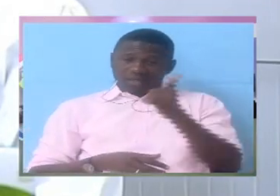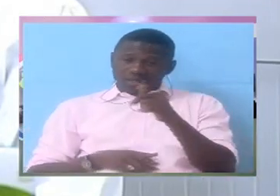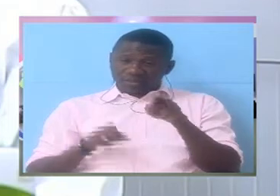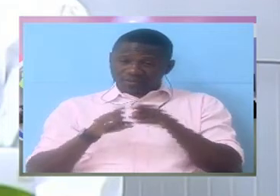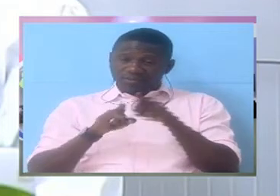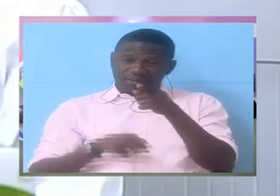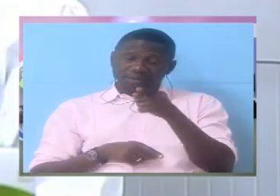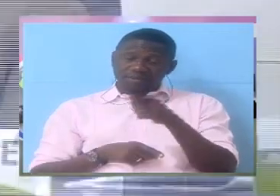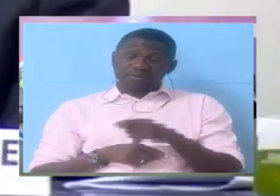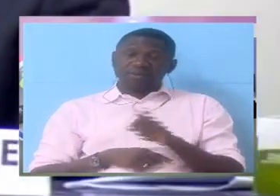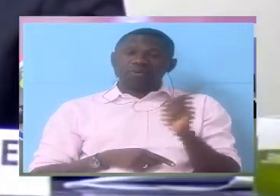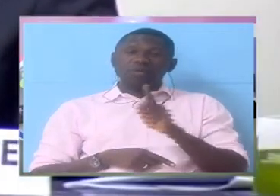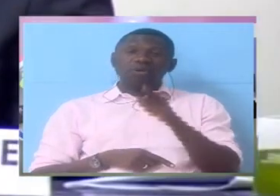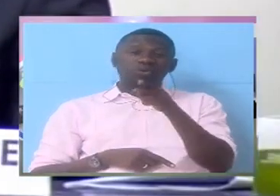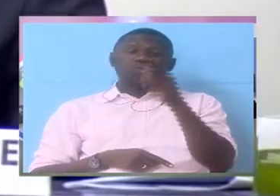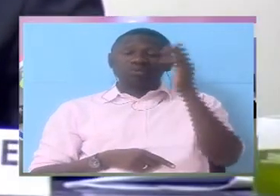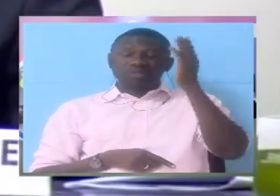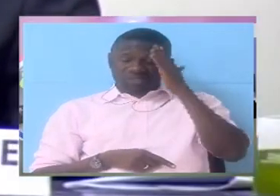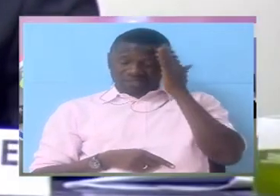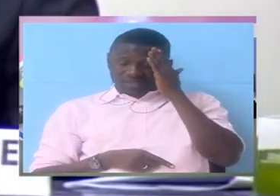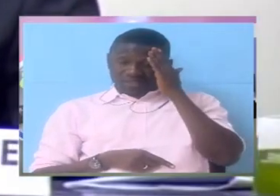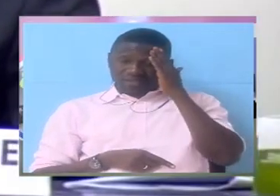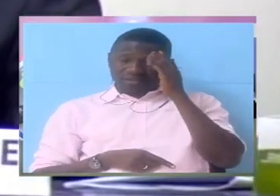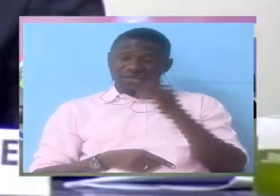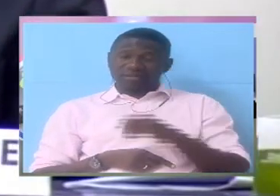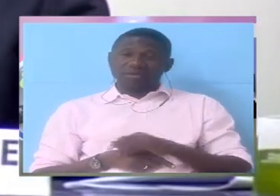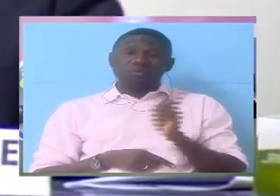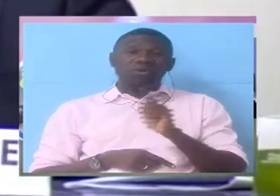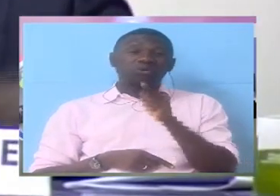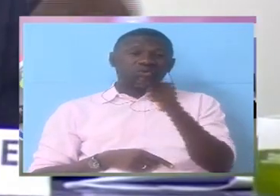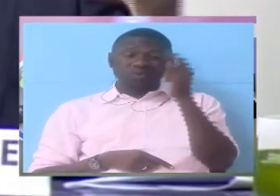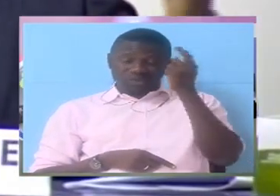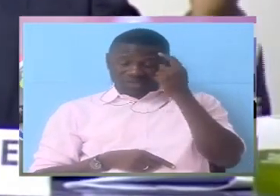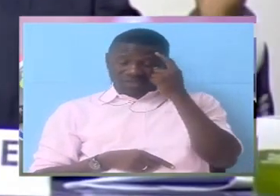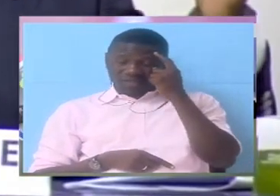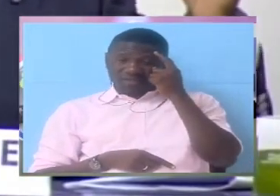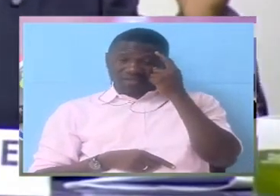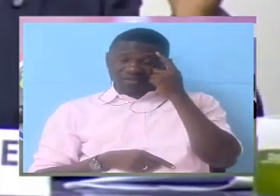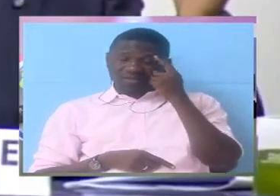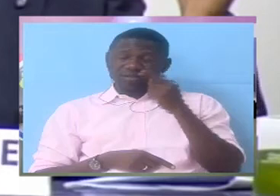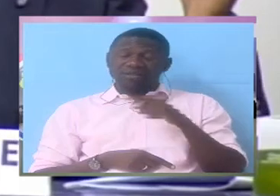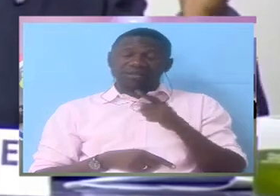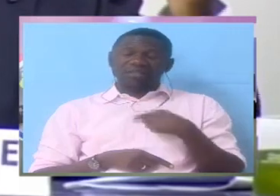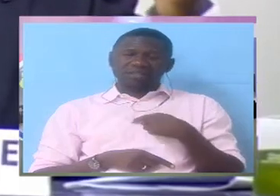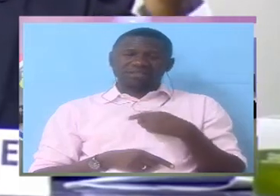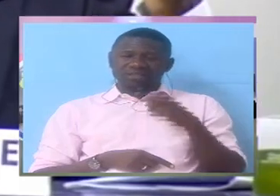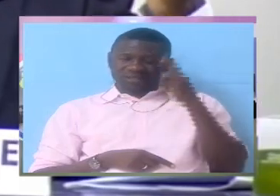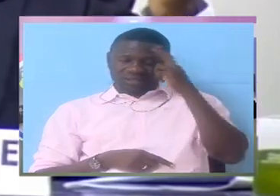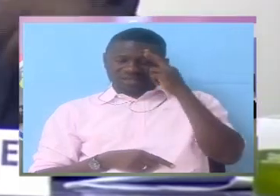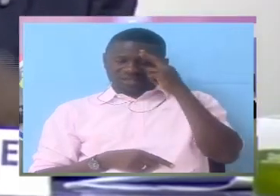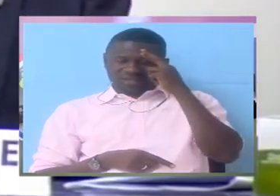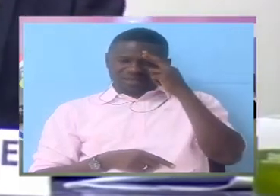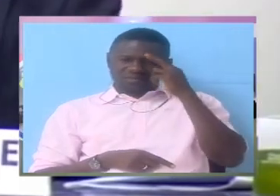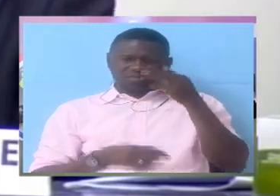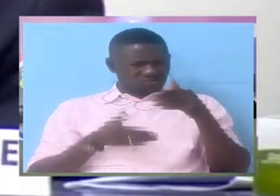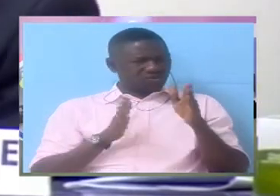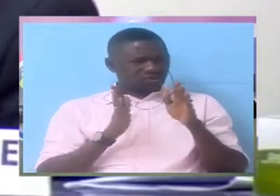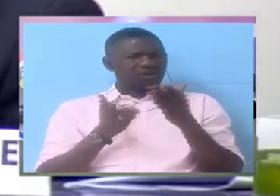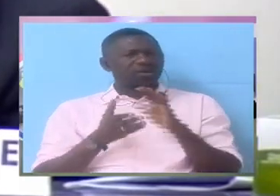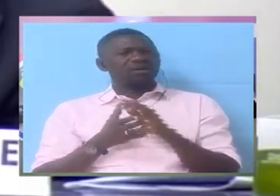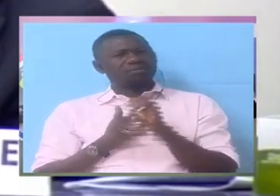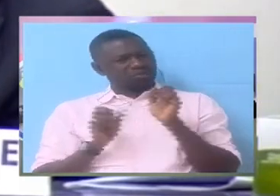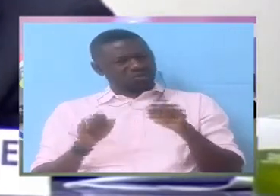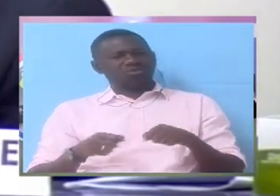laban. What you think? Yeme mira. Is reasonable chastisement? Mo hakilo fanansi wa